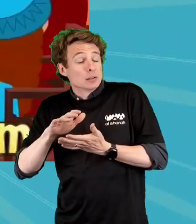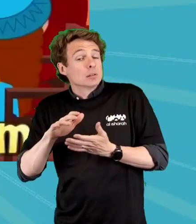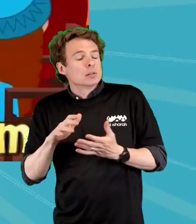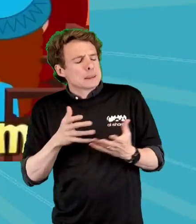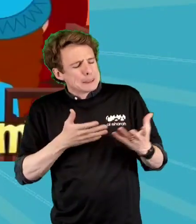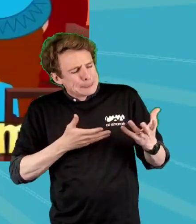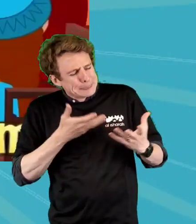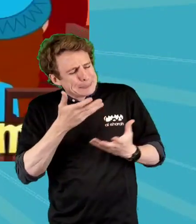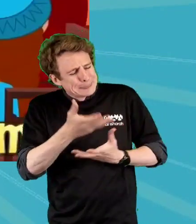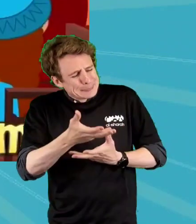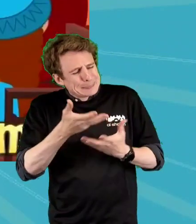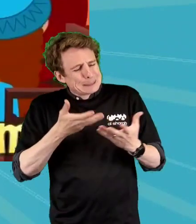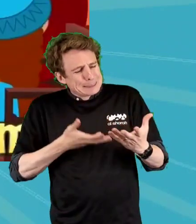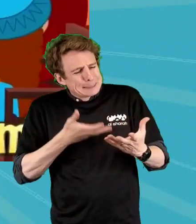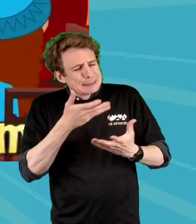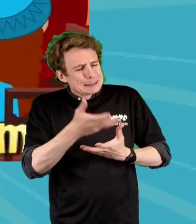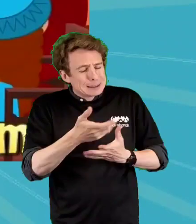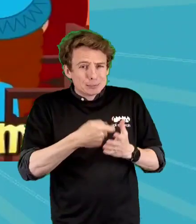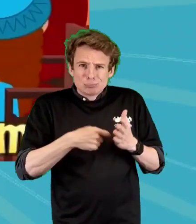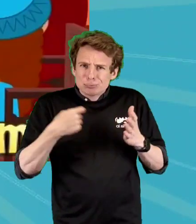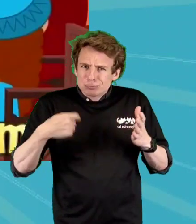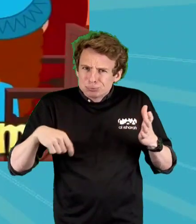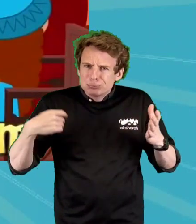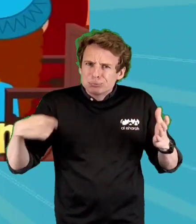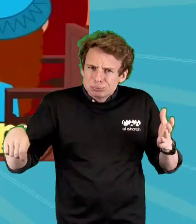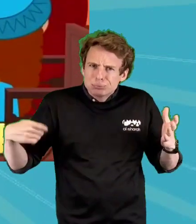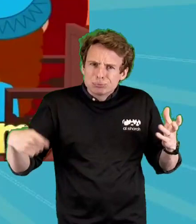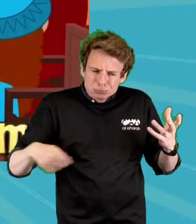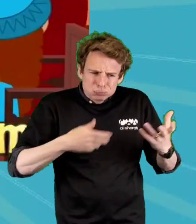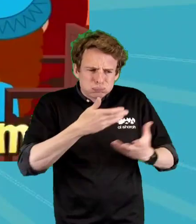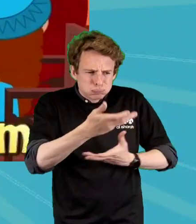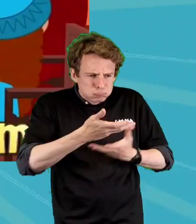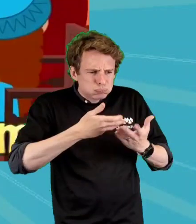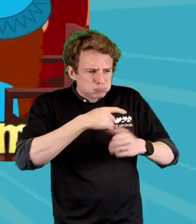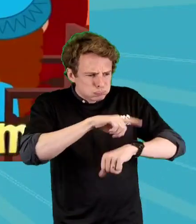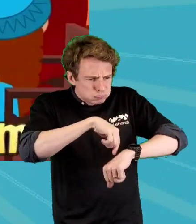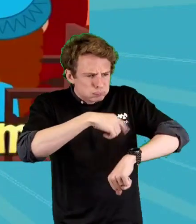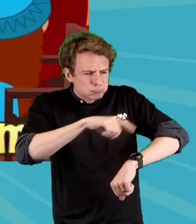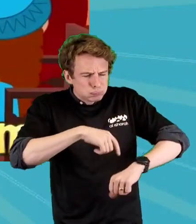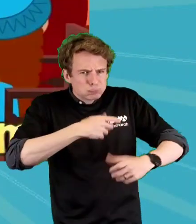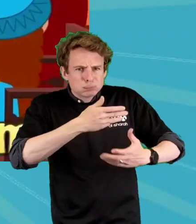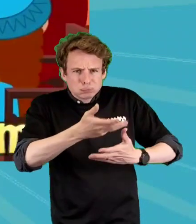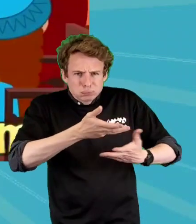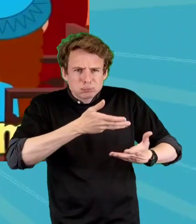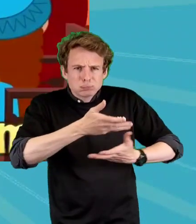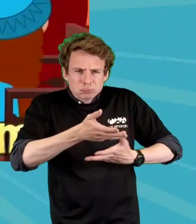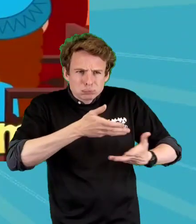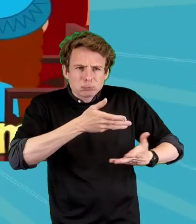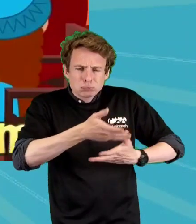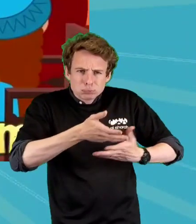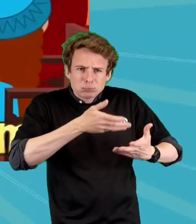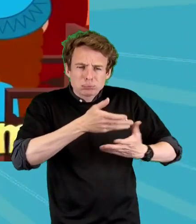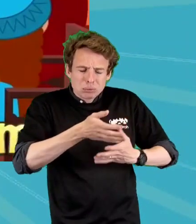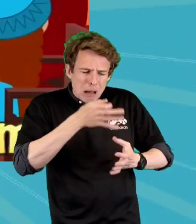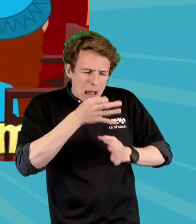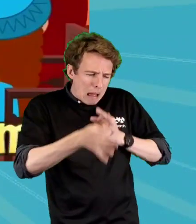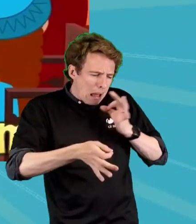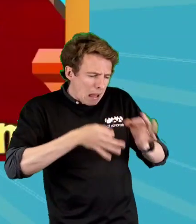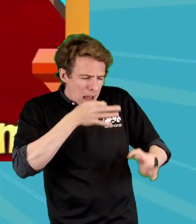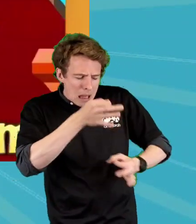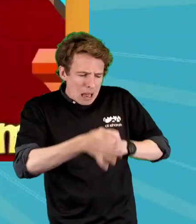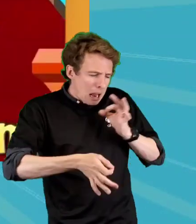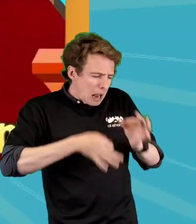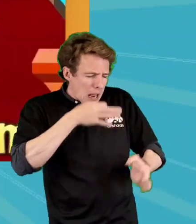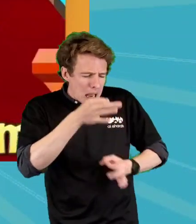discussion, Heraclius was very interested in Islam. With all of the questions that he